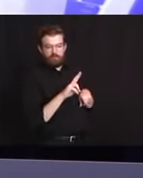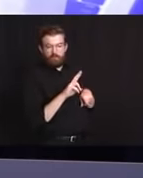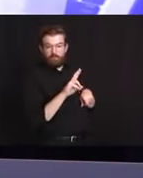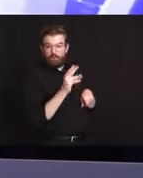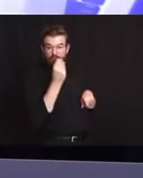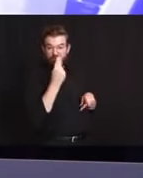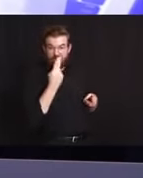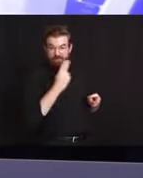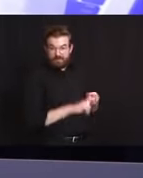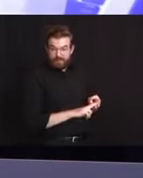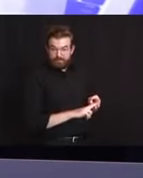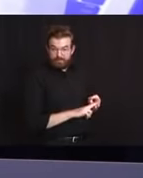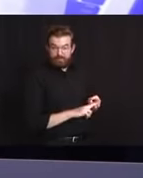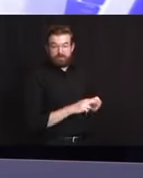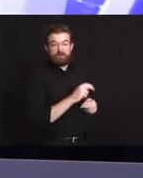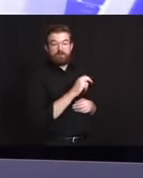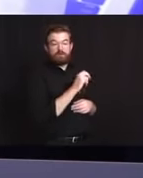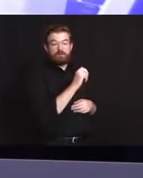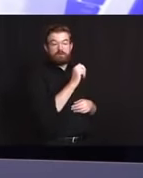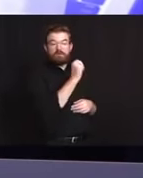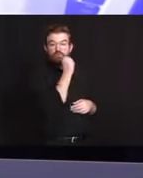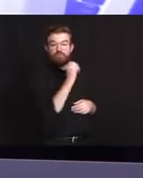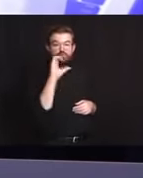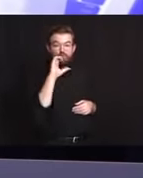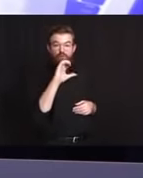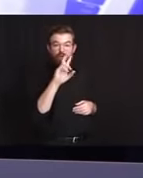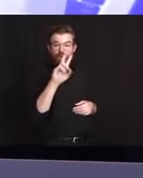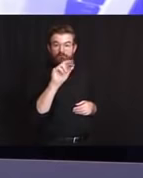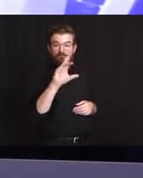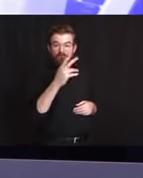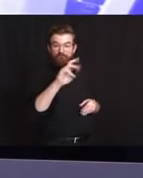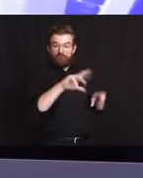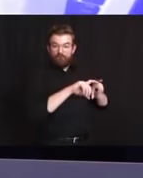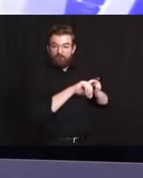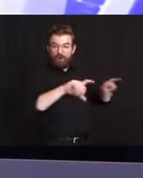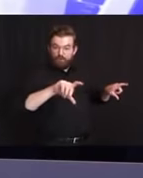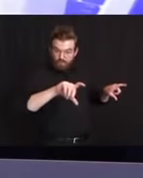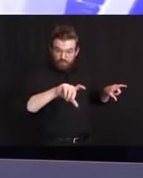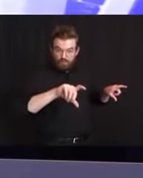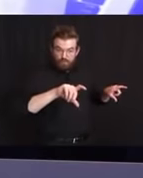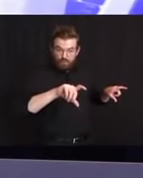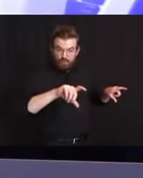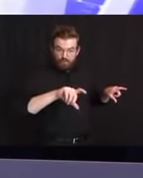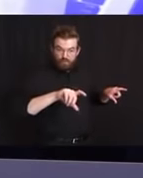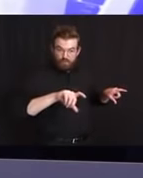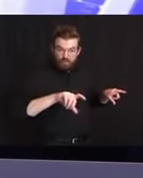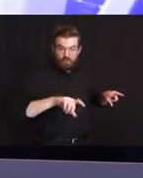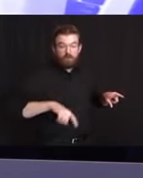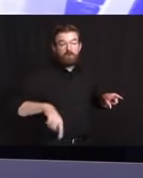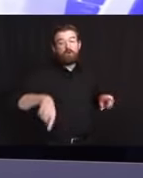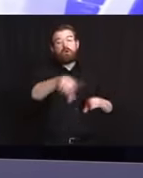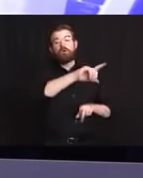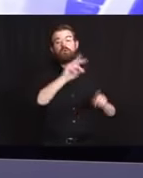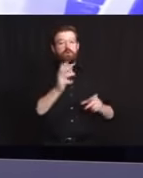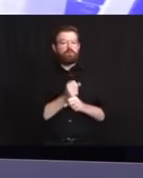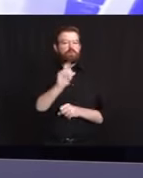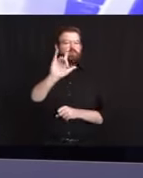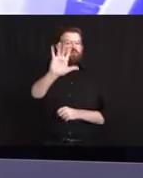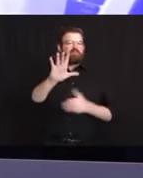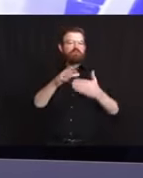$30 worth of vouchers, and WIC participants are provided $25 worth of vouchers for the season, which is June through